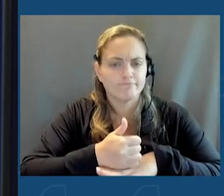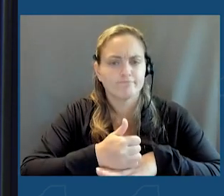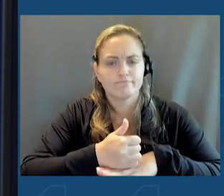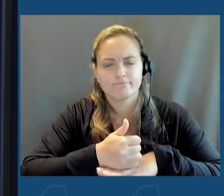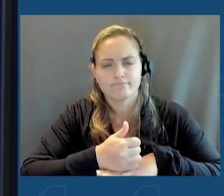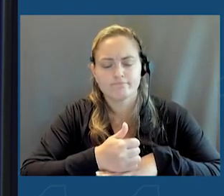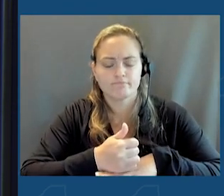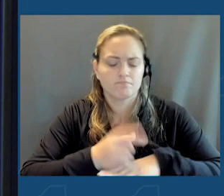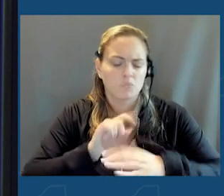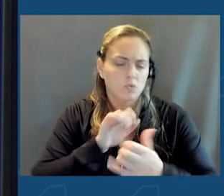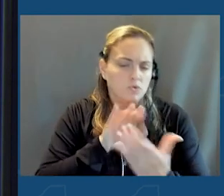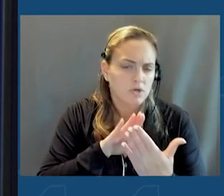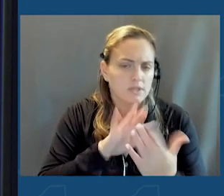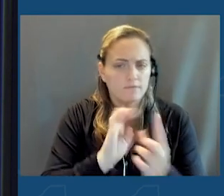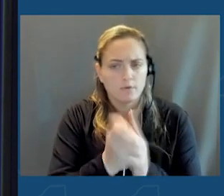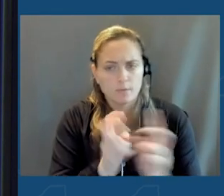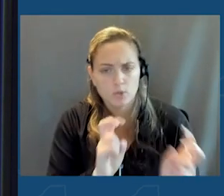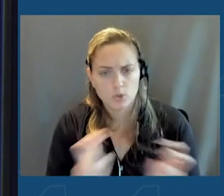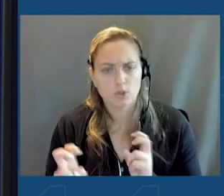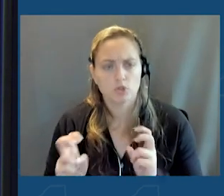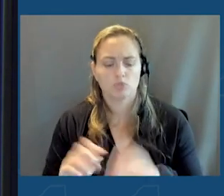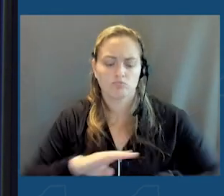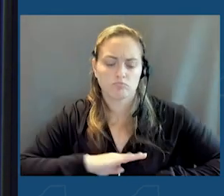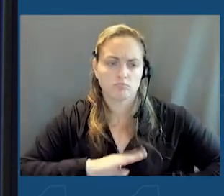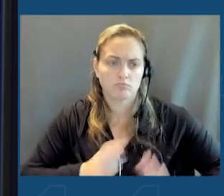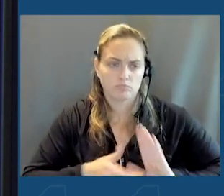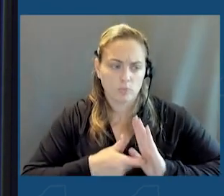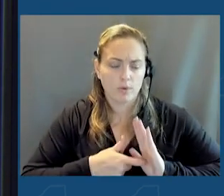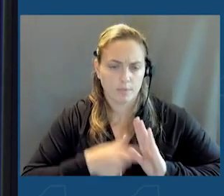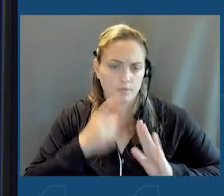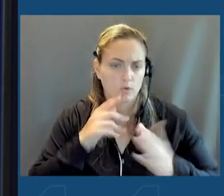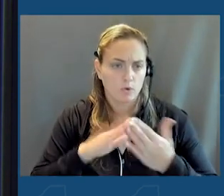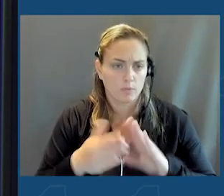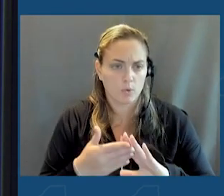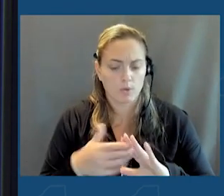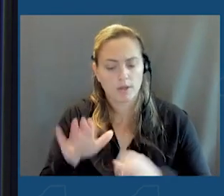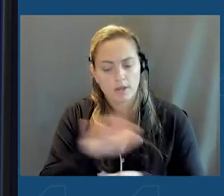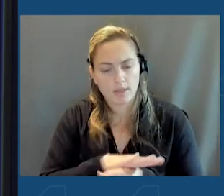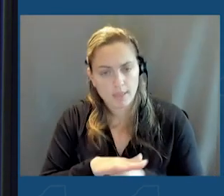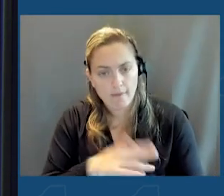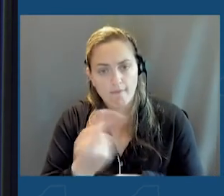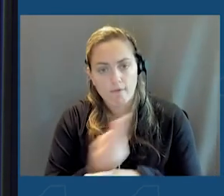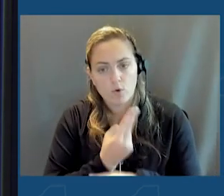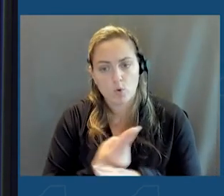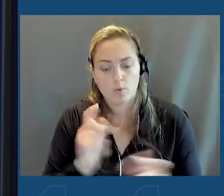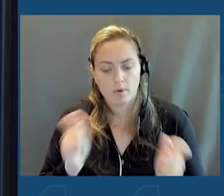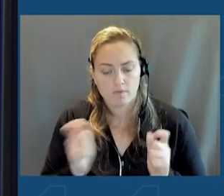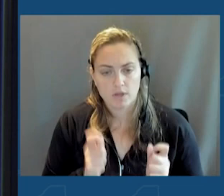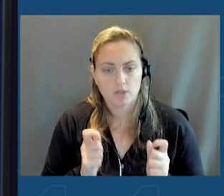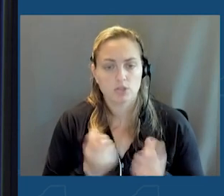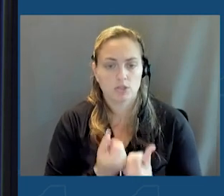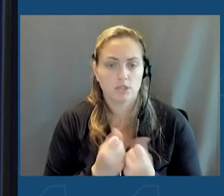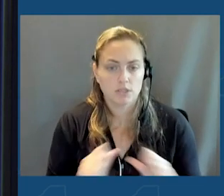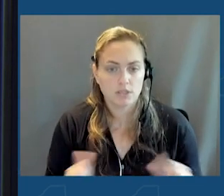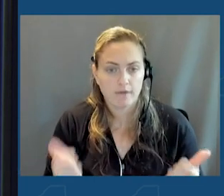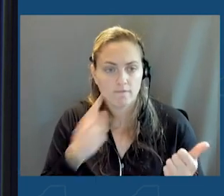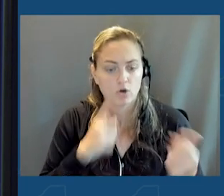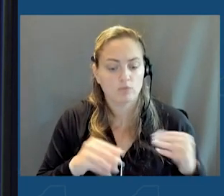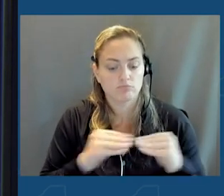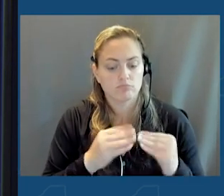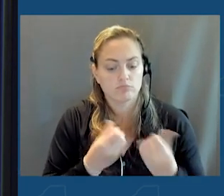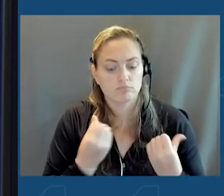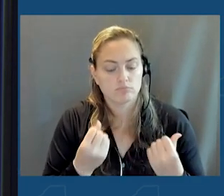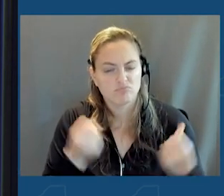address environmental issues and meet the community needs through land use modification and safer traffic routes.